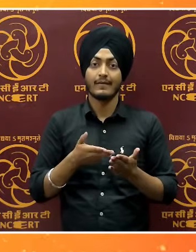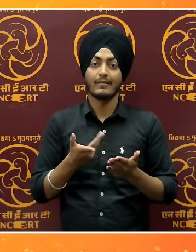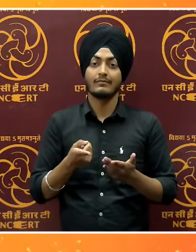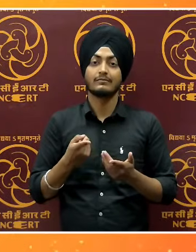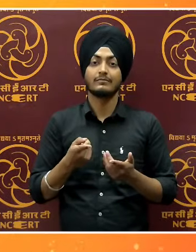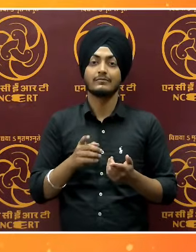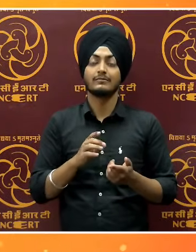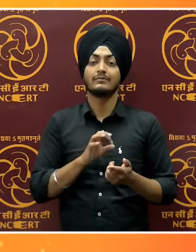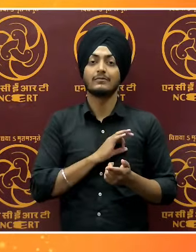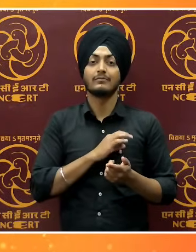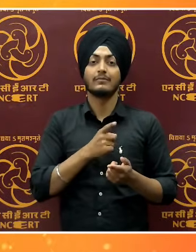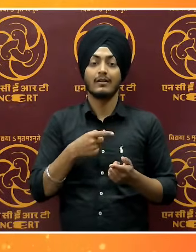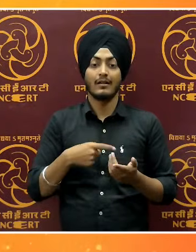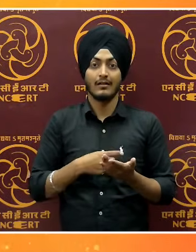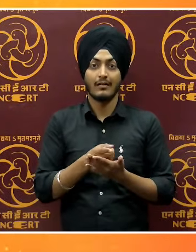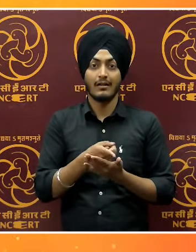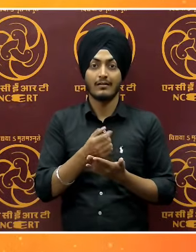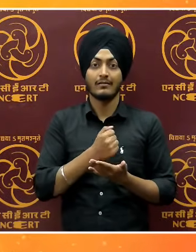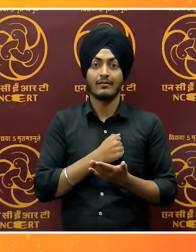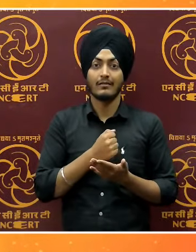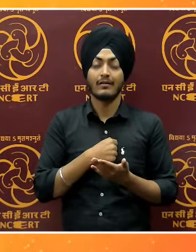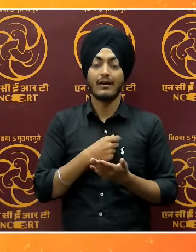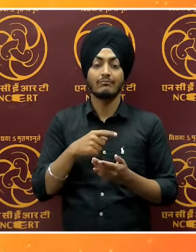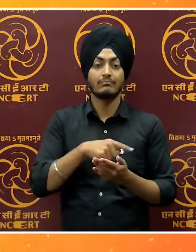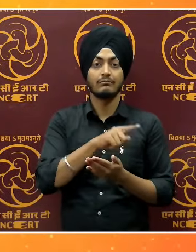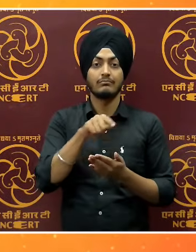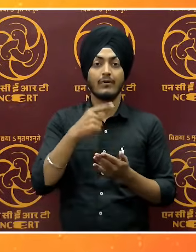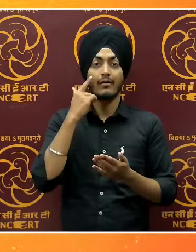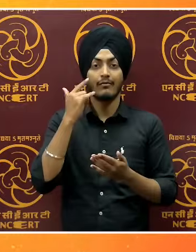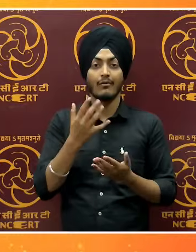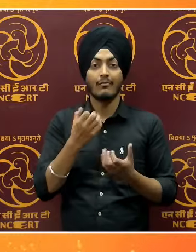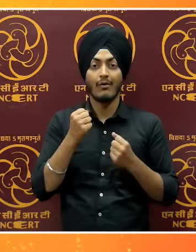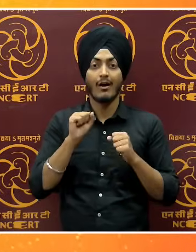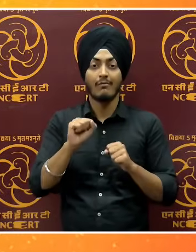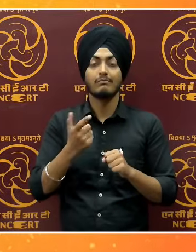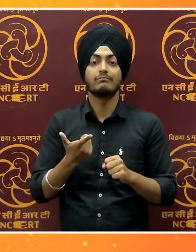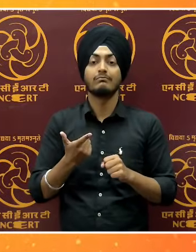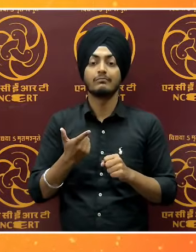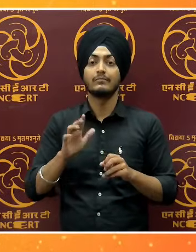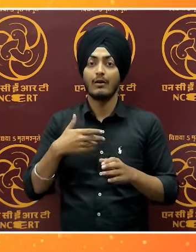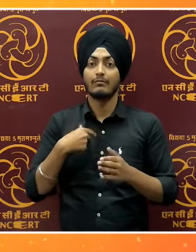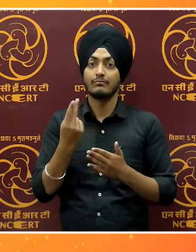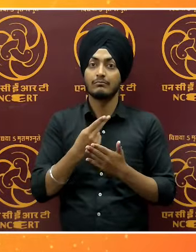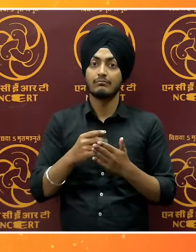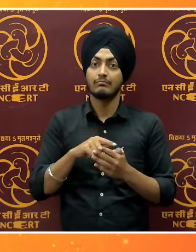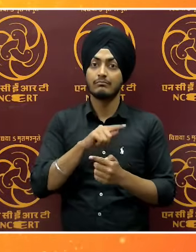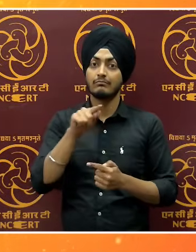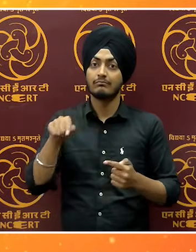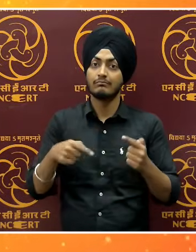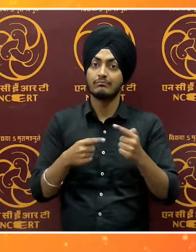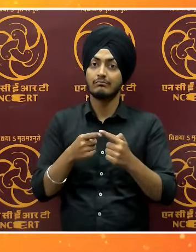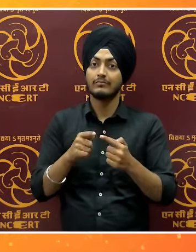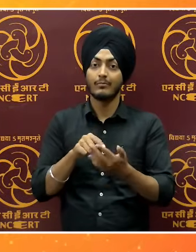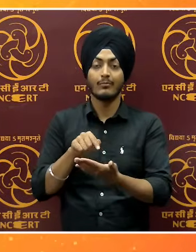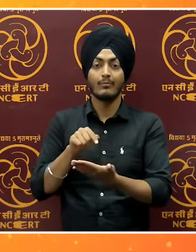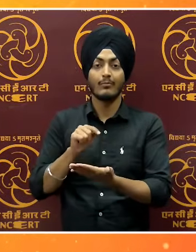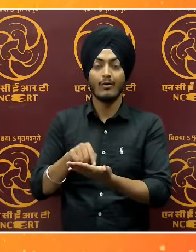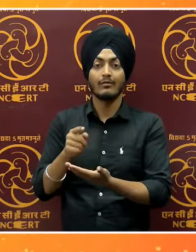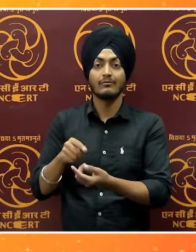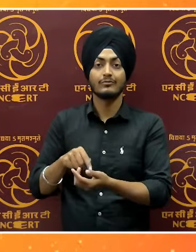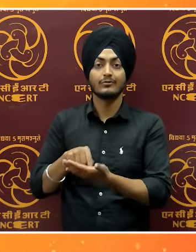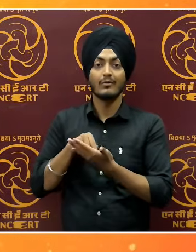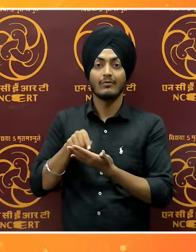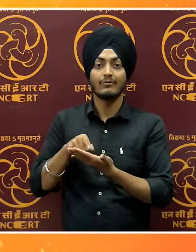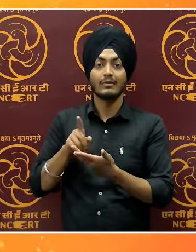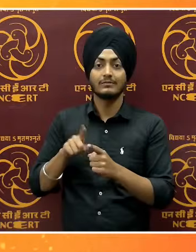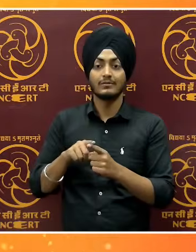wherever you want the direction of the magnetic field, you have to draw a tangent at that point. Now, I am